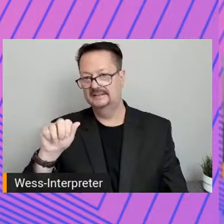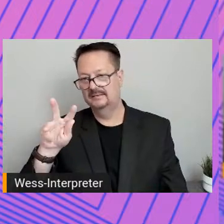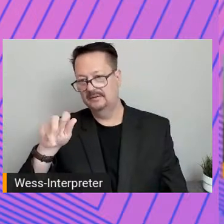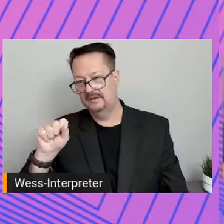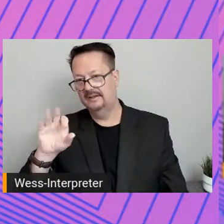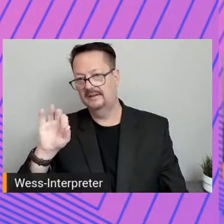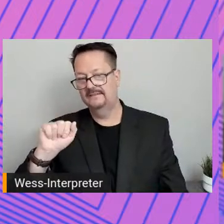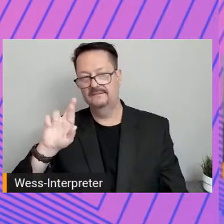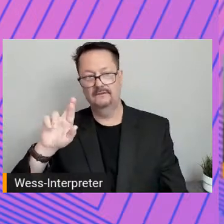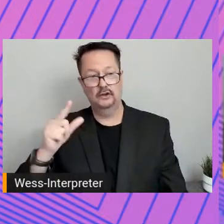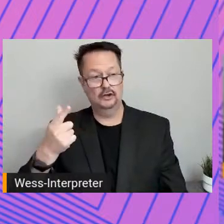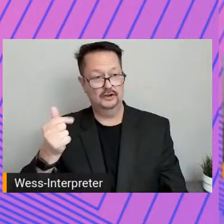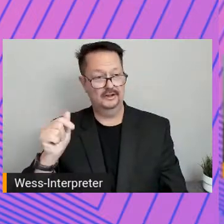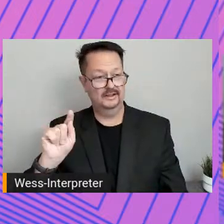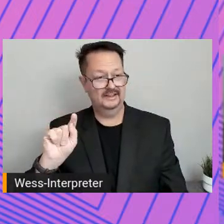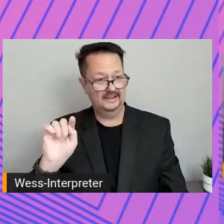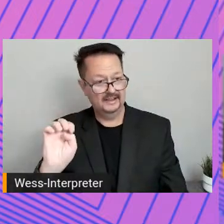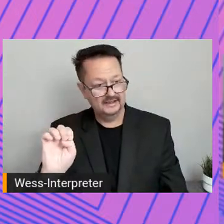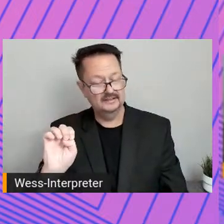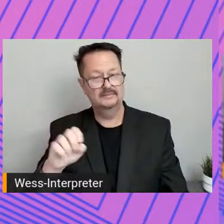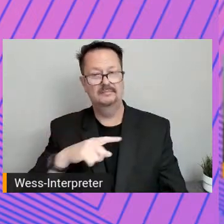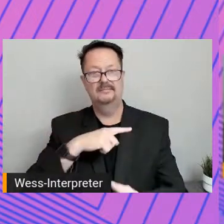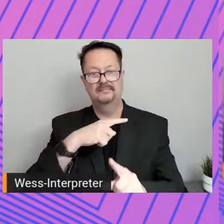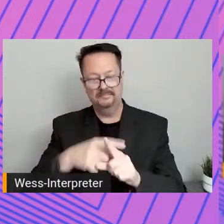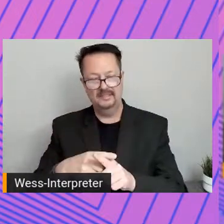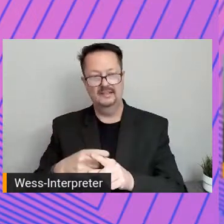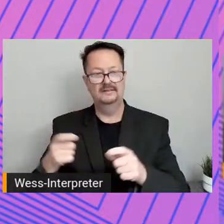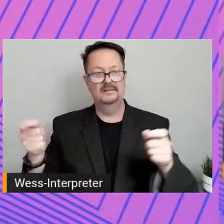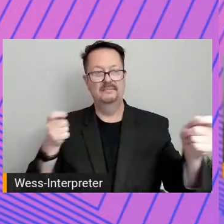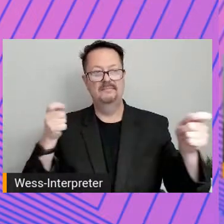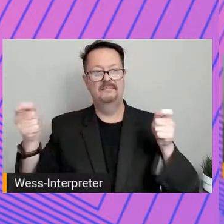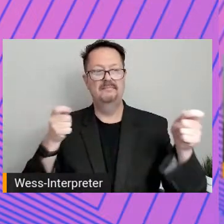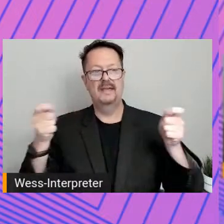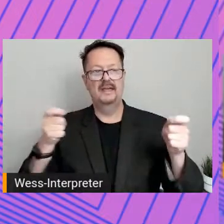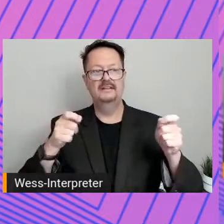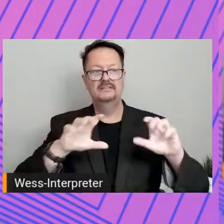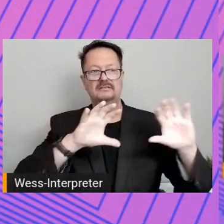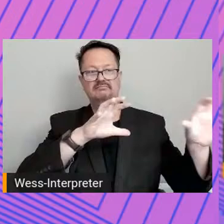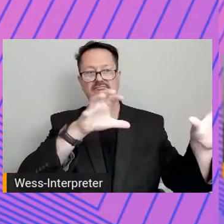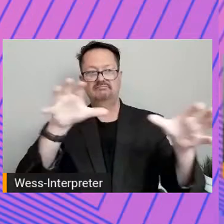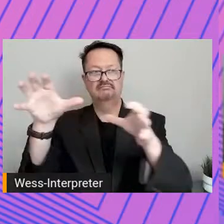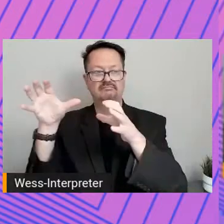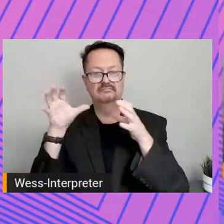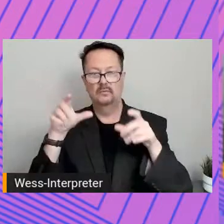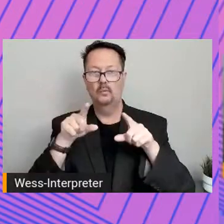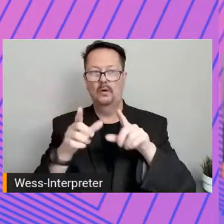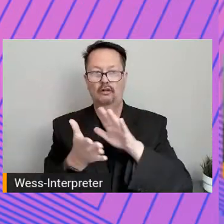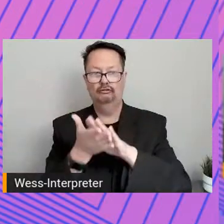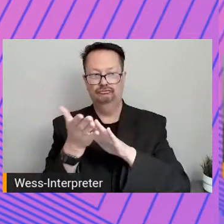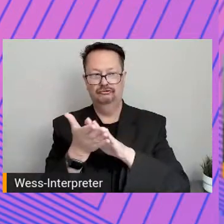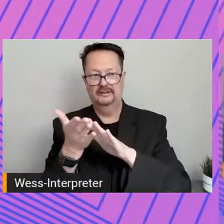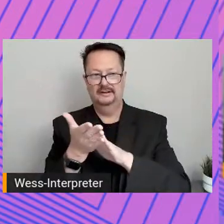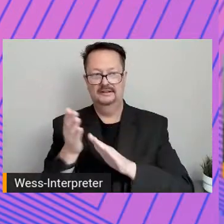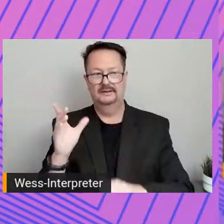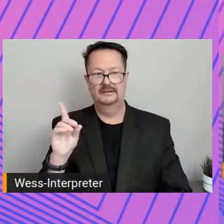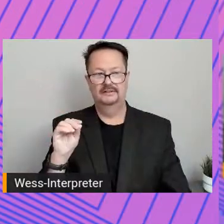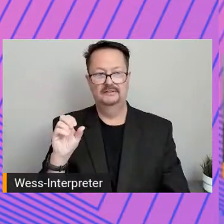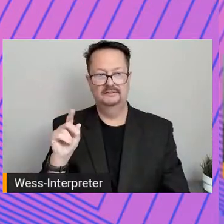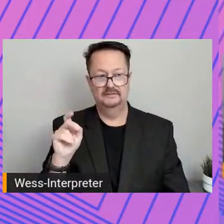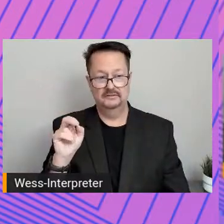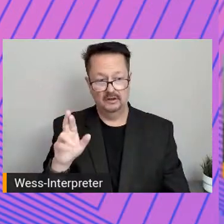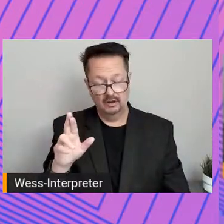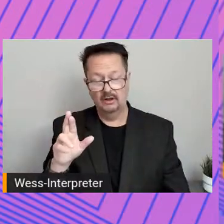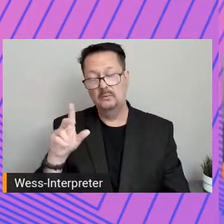process of deploying and managing containers in AWS from a local development environment while running Docker. We expect to build more